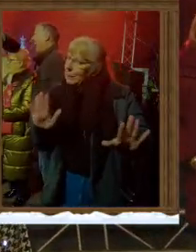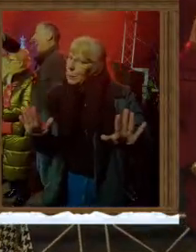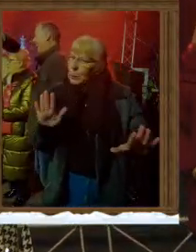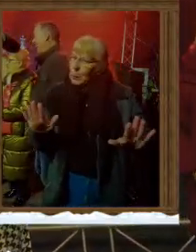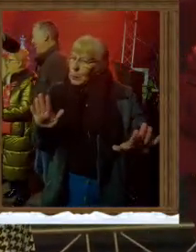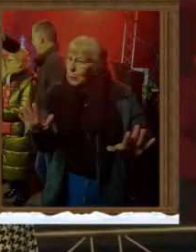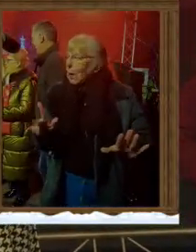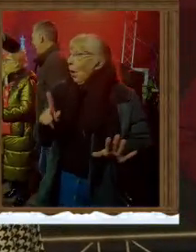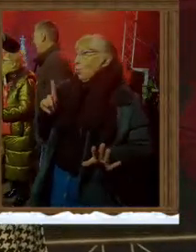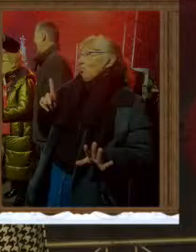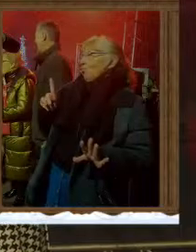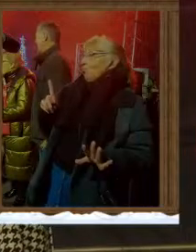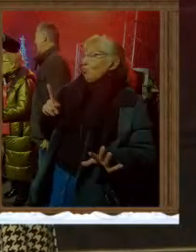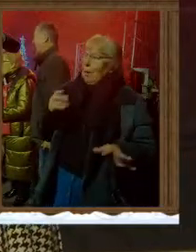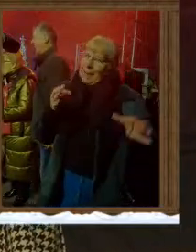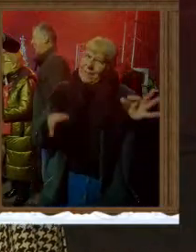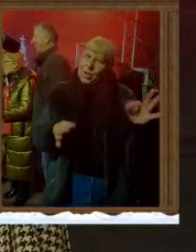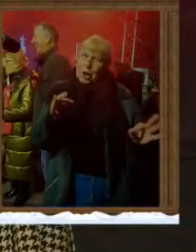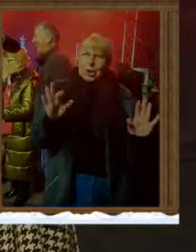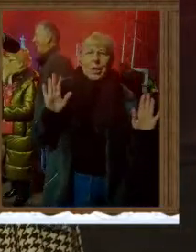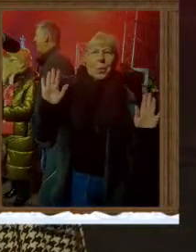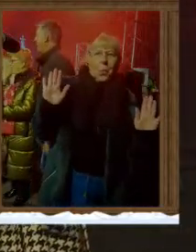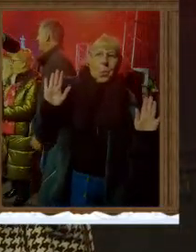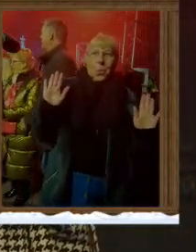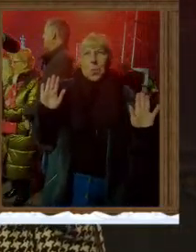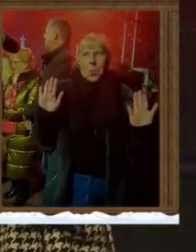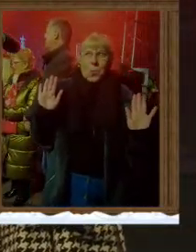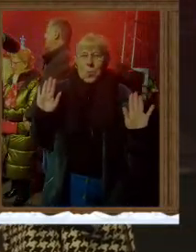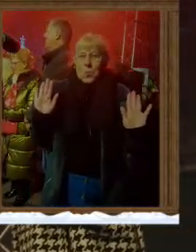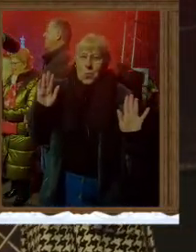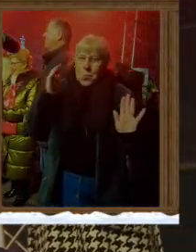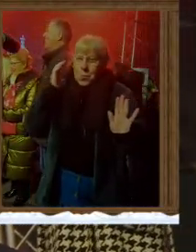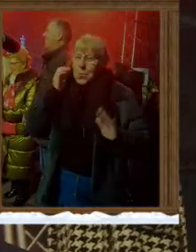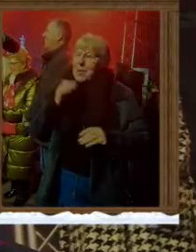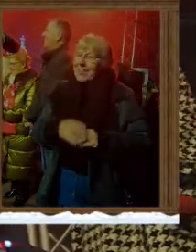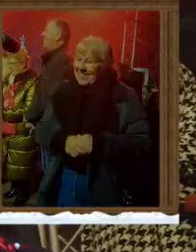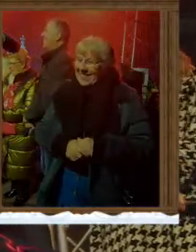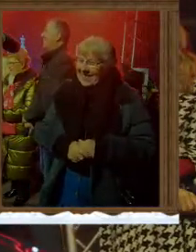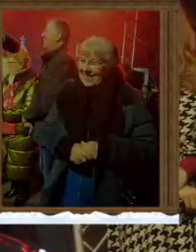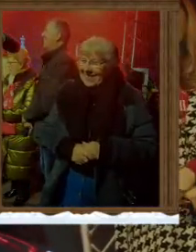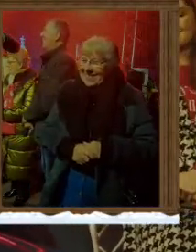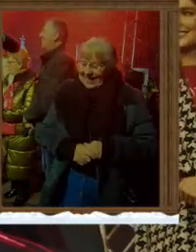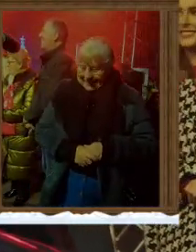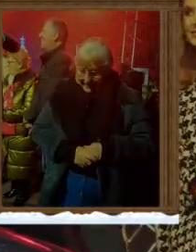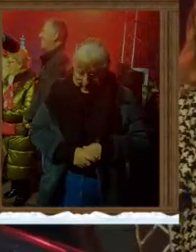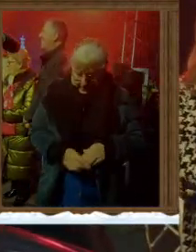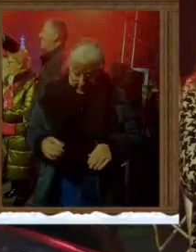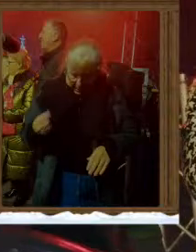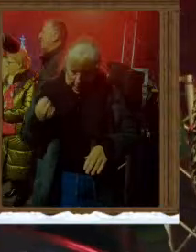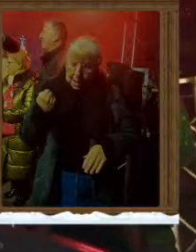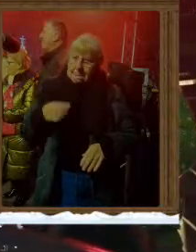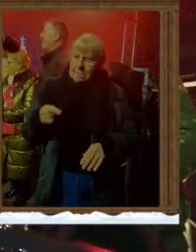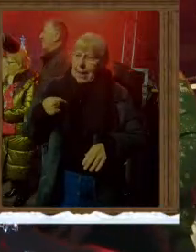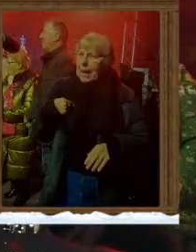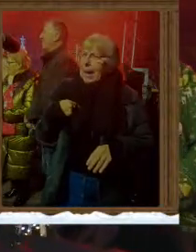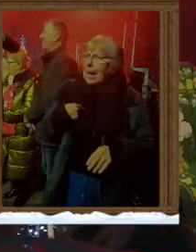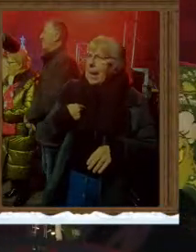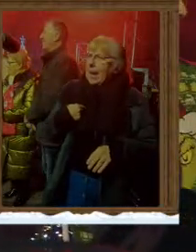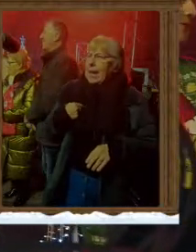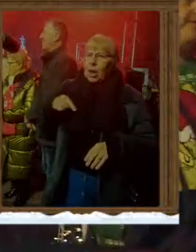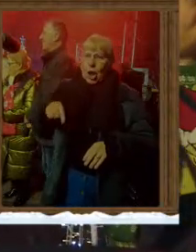on here as well with them. So it is. No, so I have been about, this is my